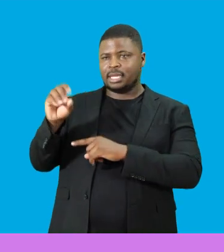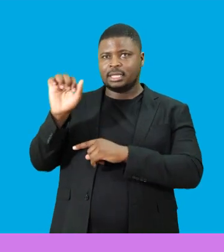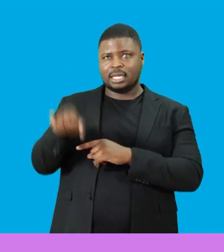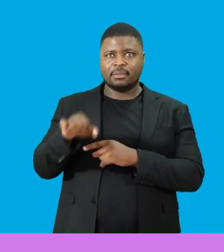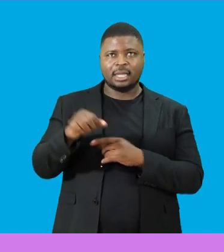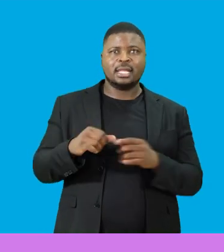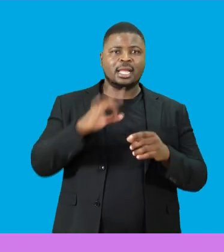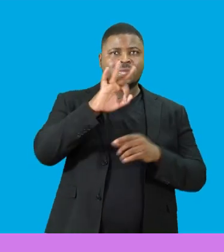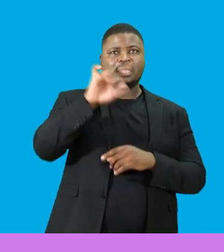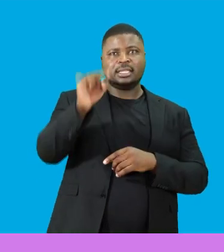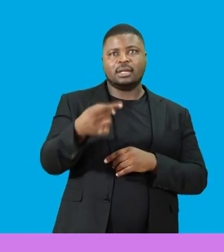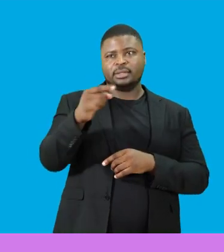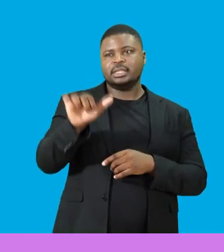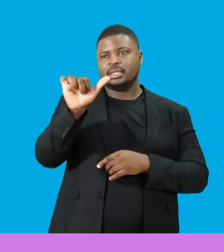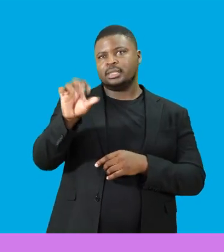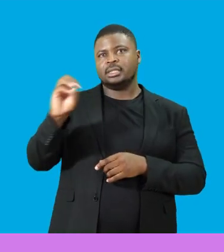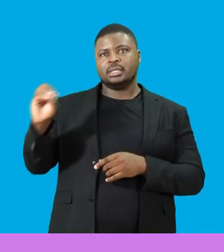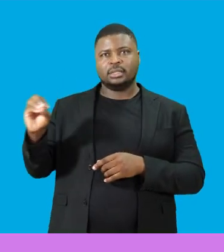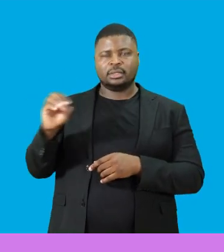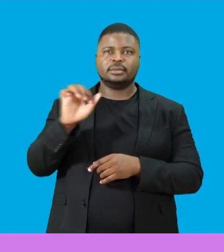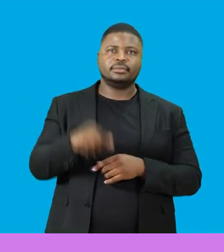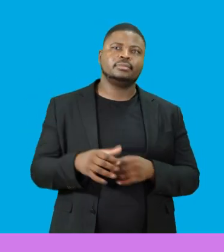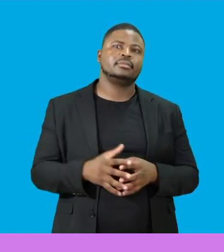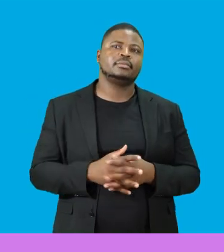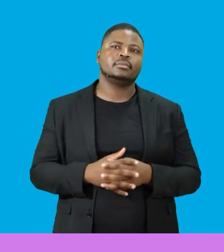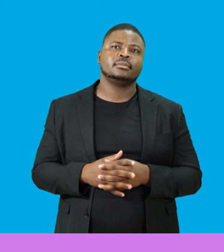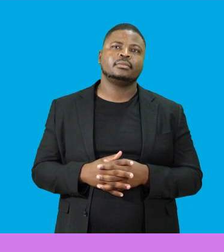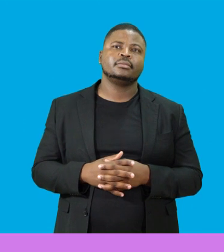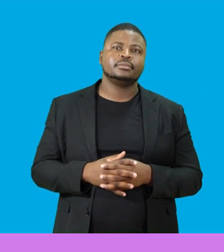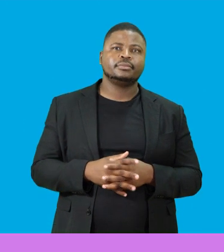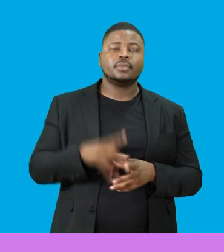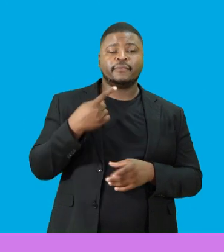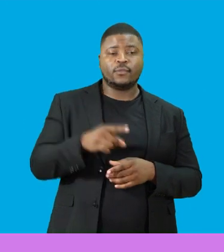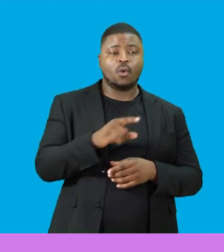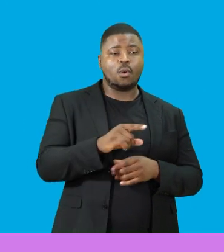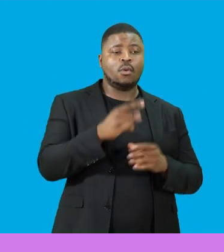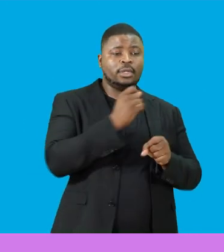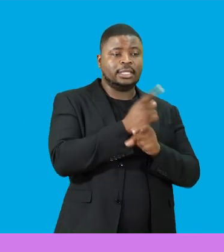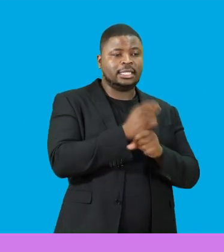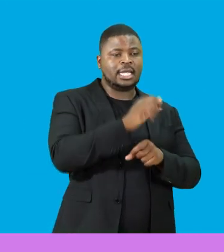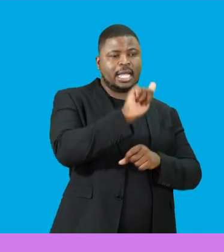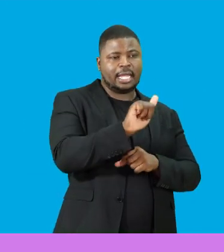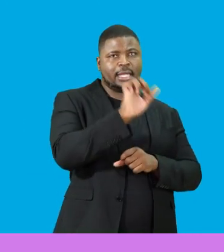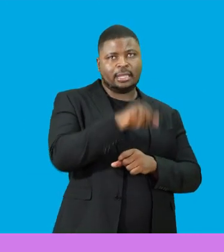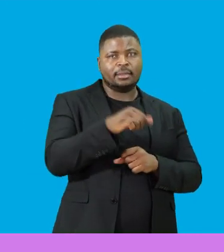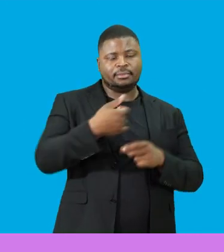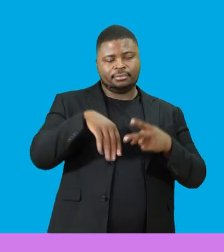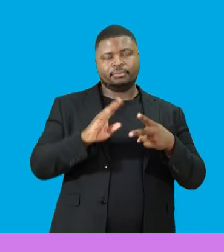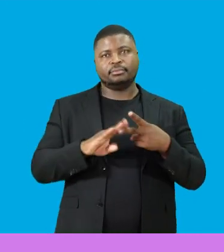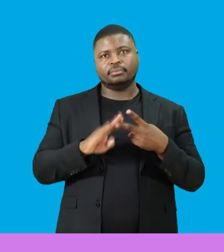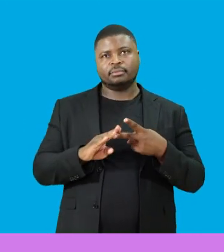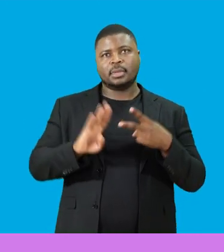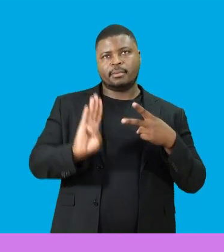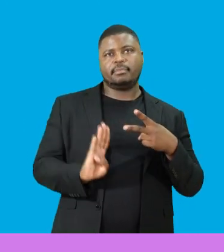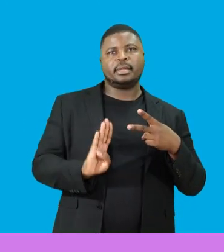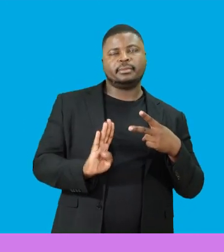does it give us? 3,600. So it gives us 3,600. This is for A. Then we go